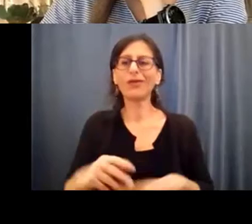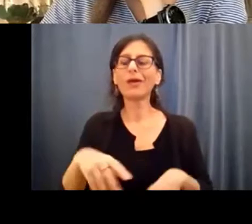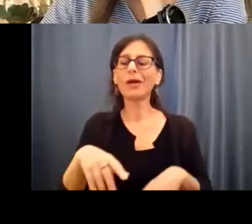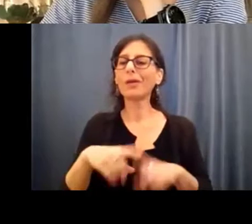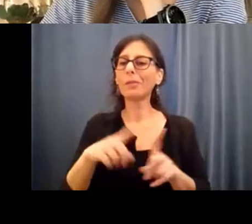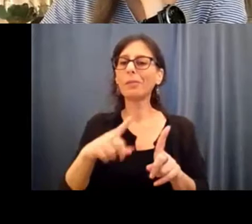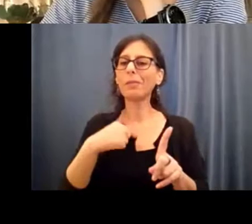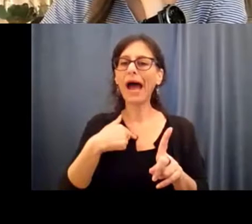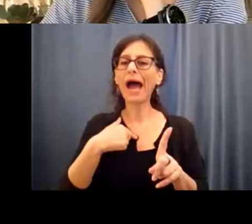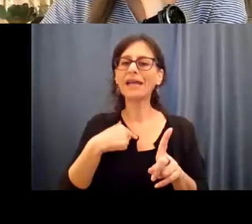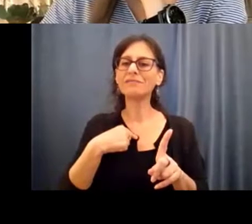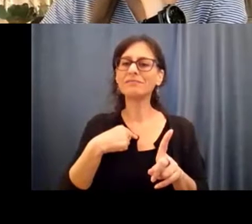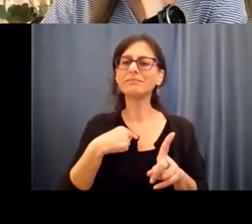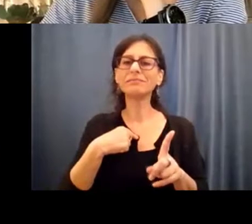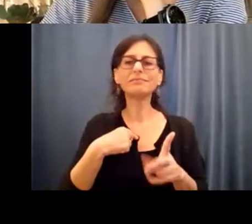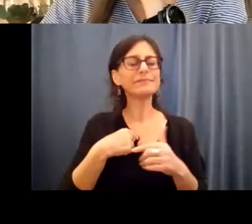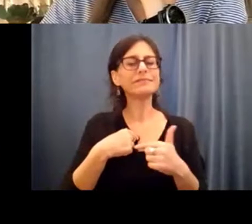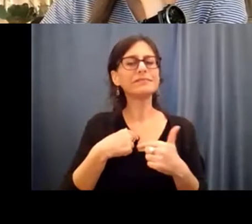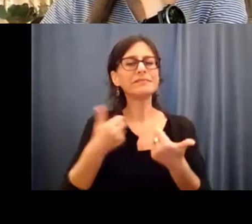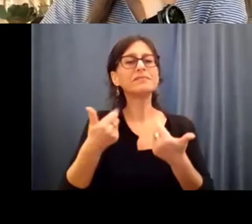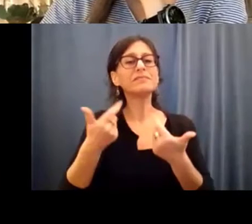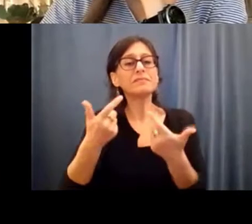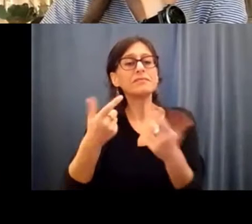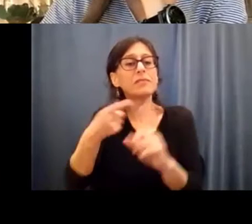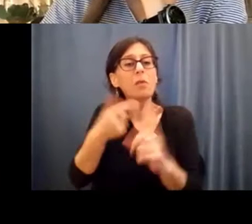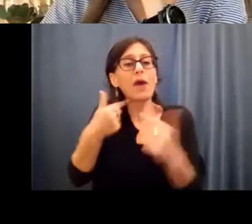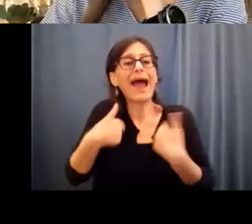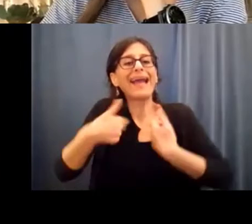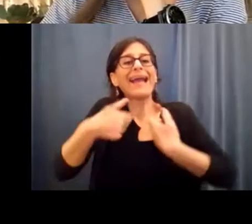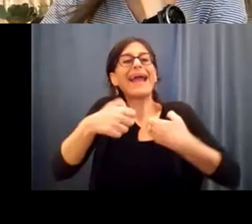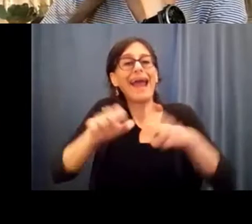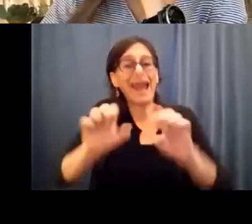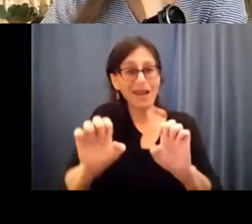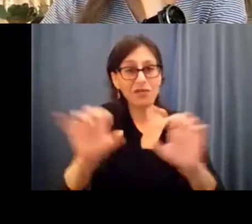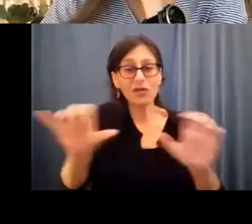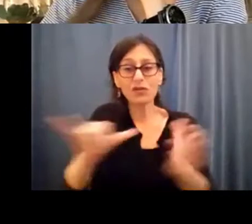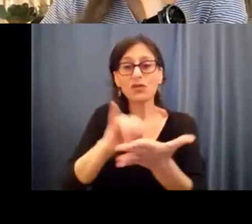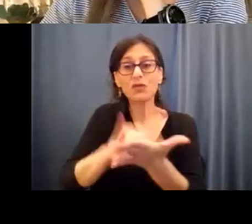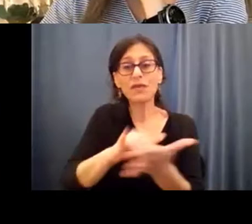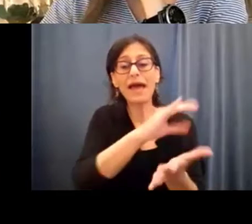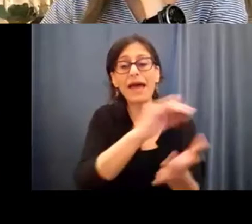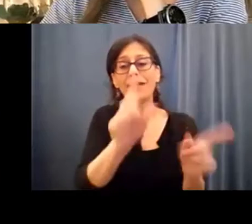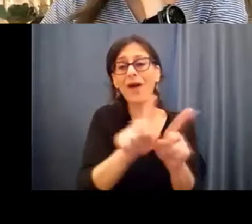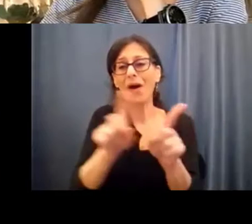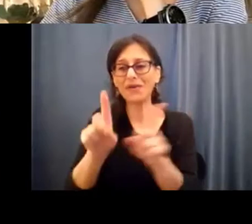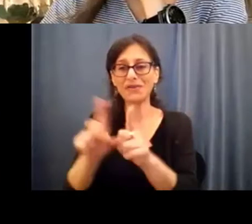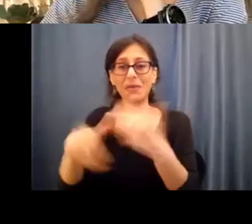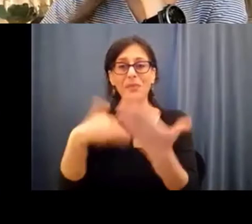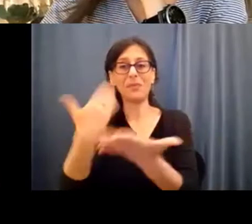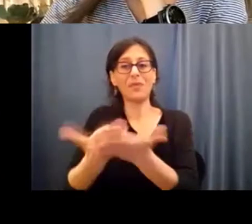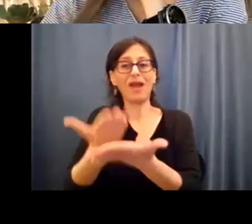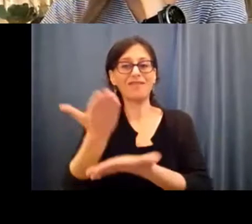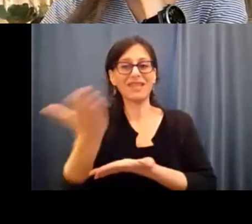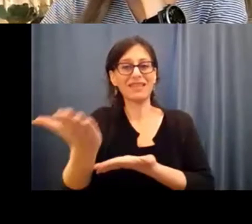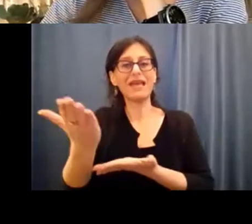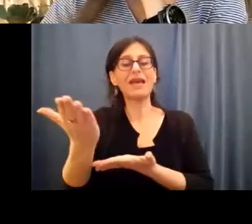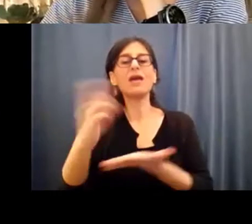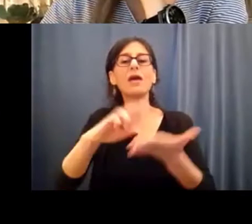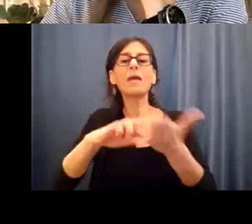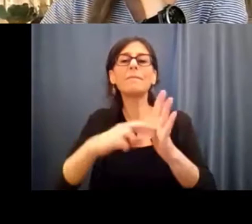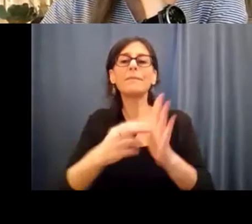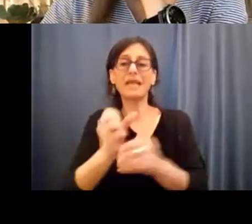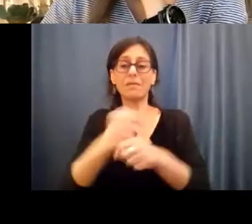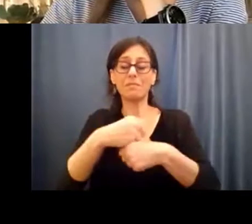I put forth sort of the effort to do that, but then also getting there, it made making